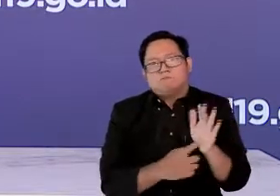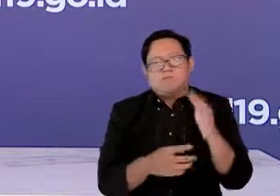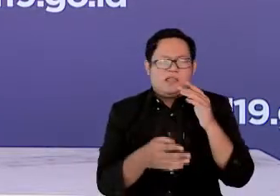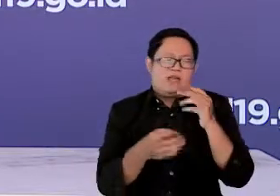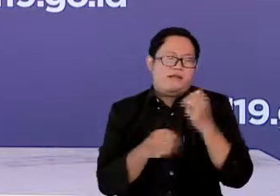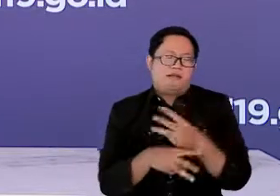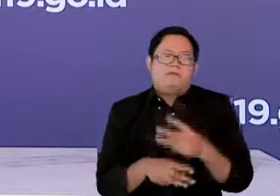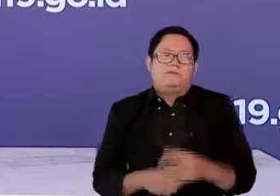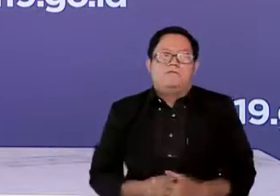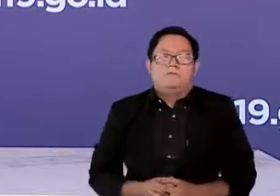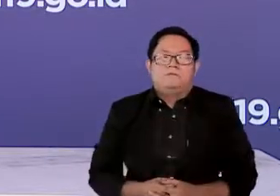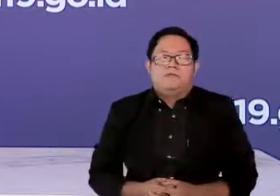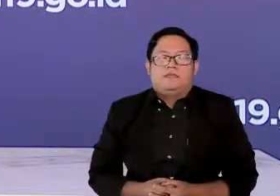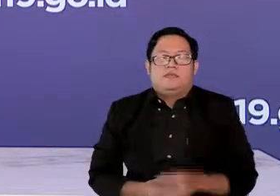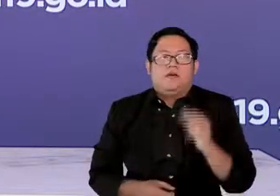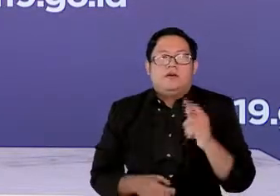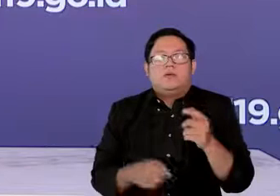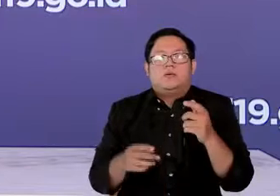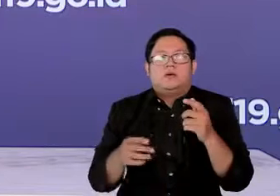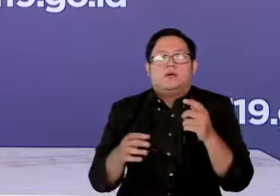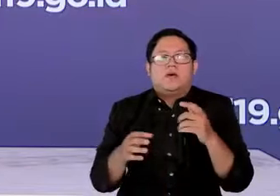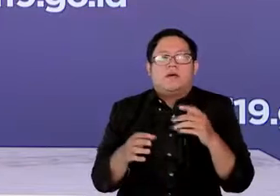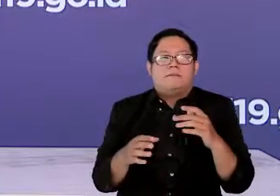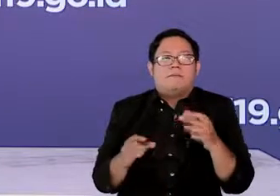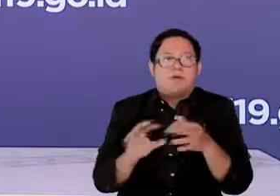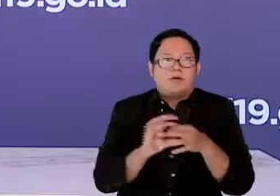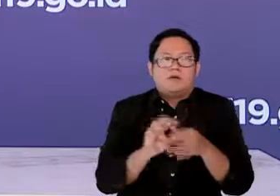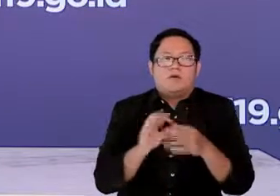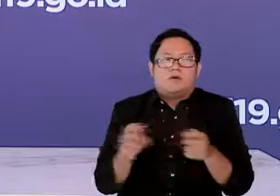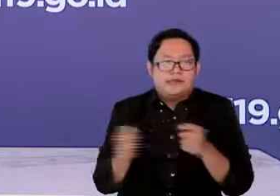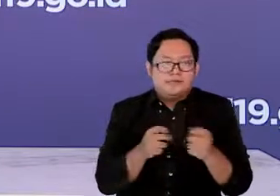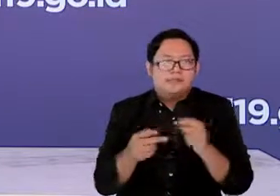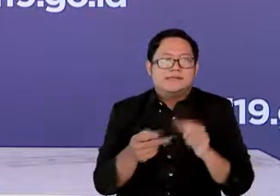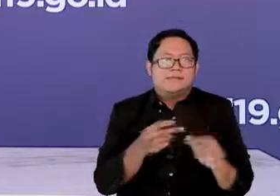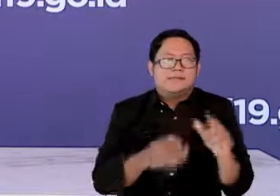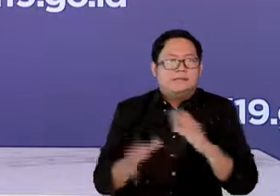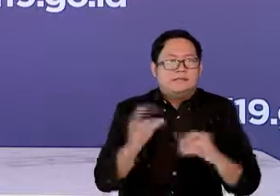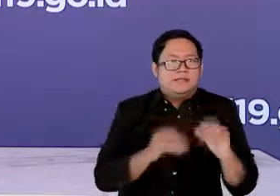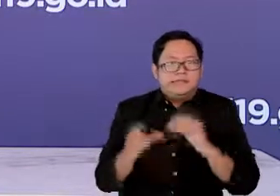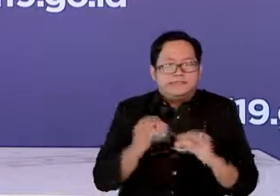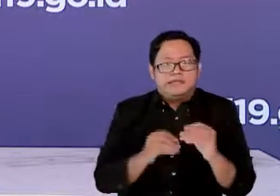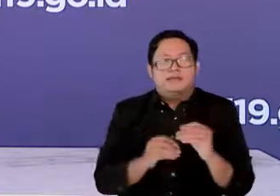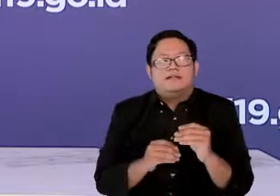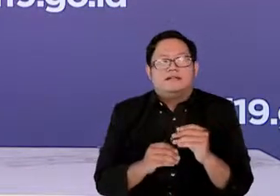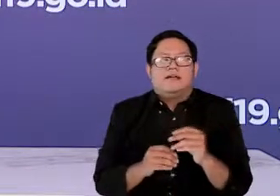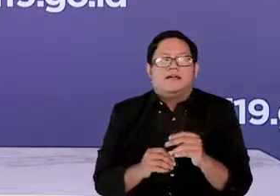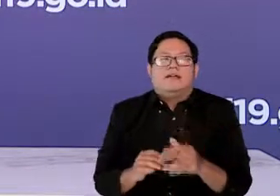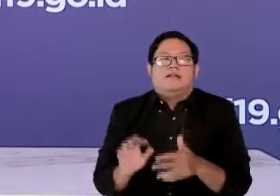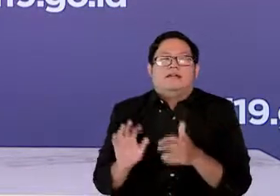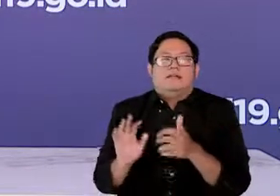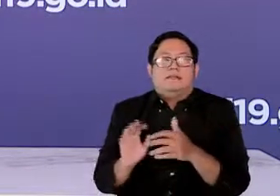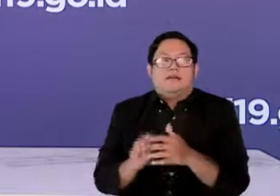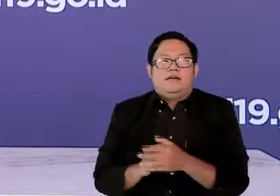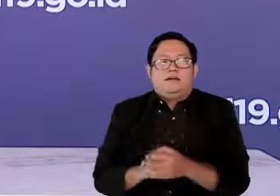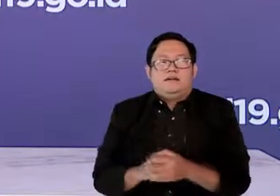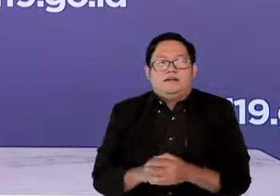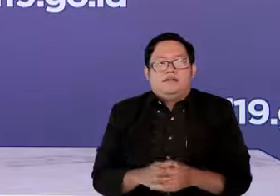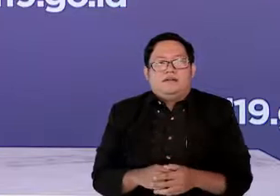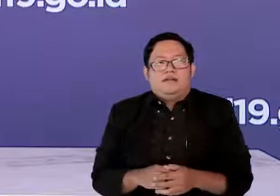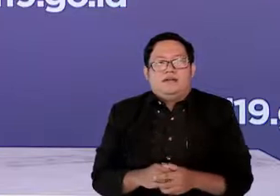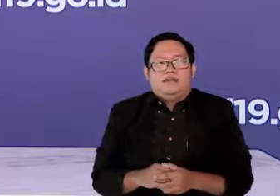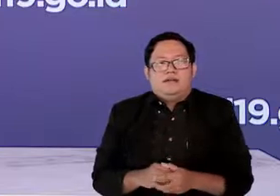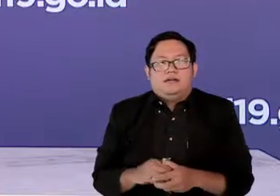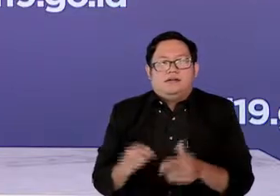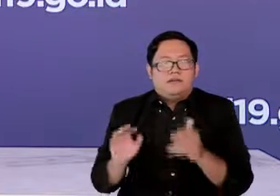coordination meetings between the central government with the local government and dividing into Java